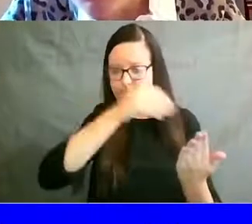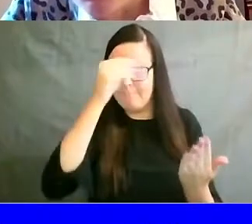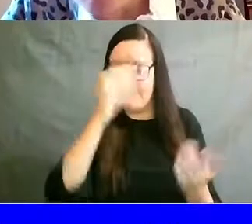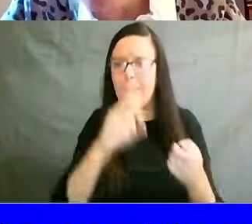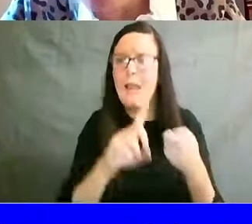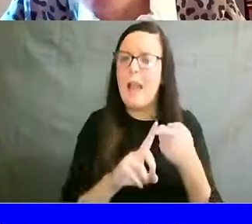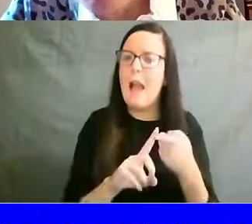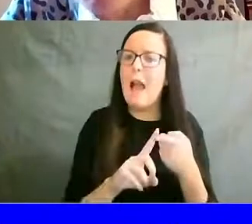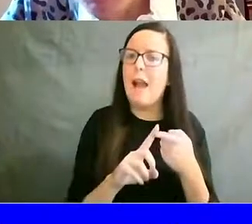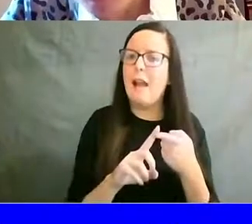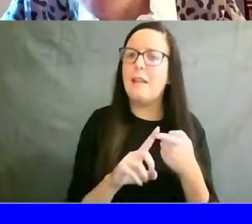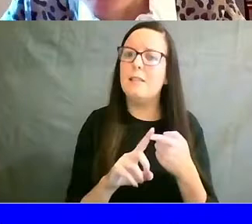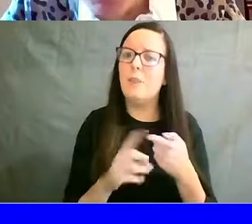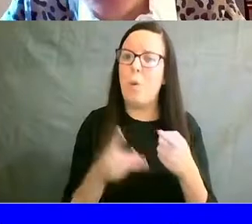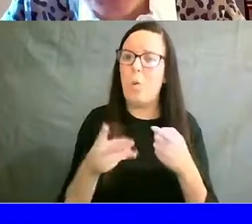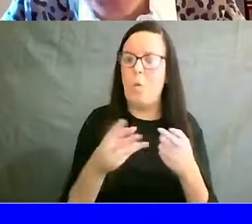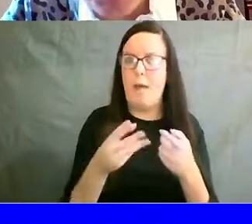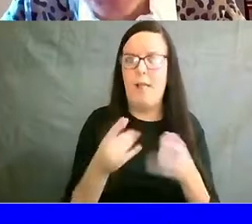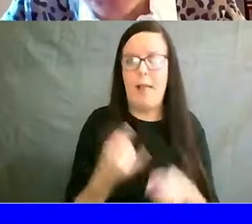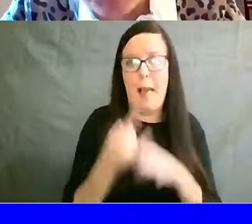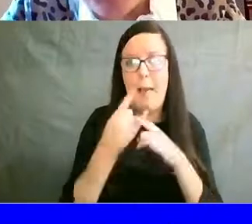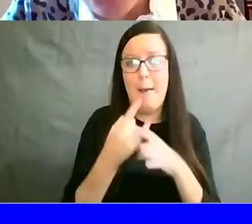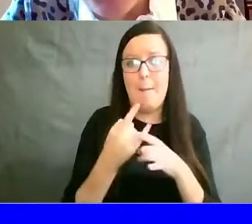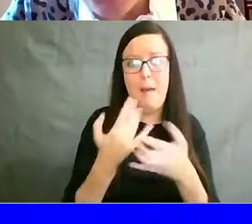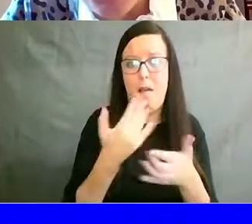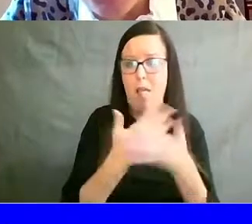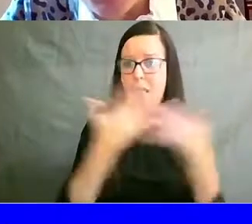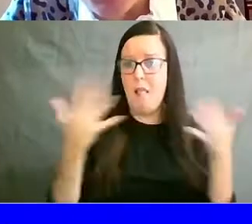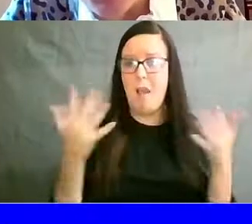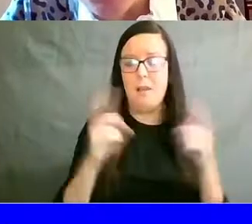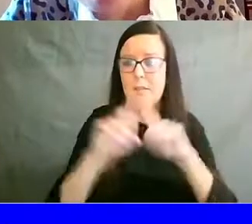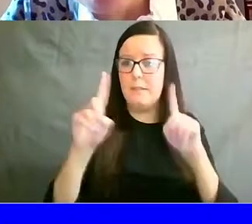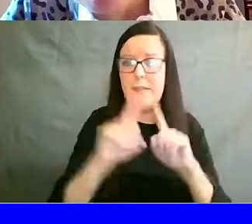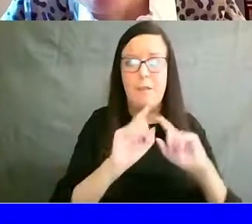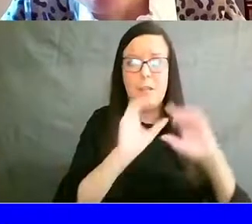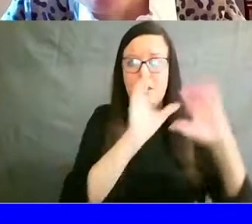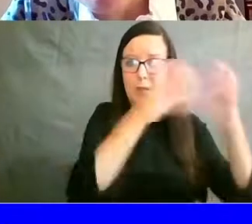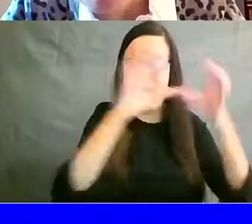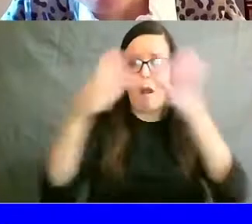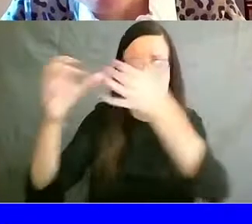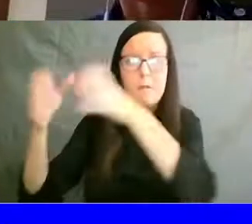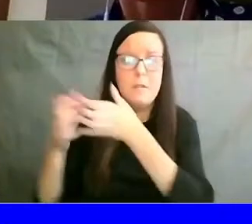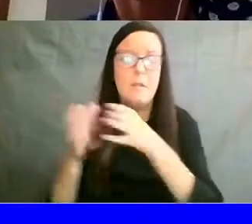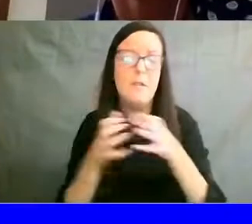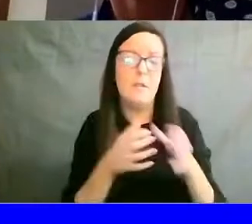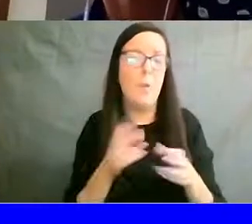many sectors. So I would urge that people avail of the resources which are there.